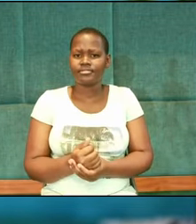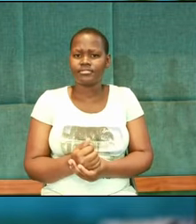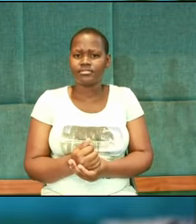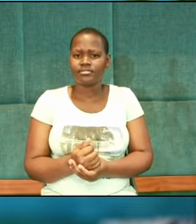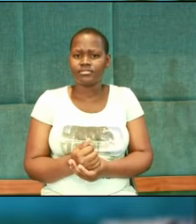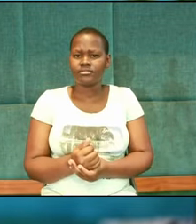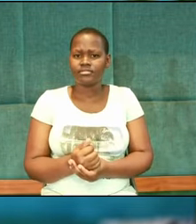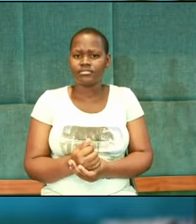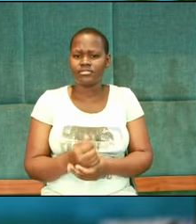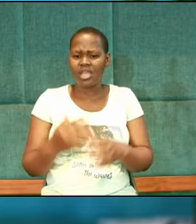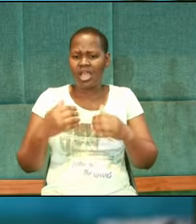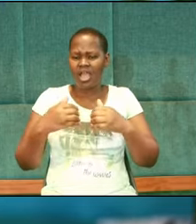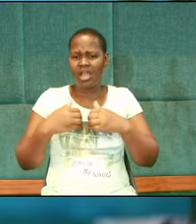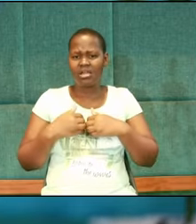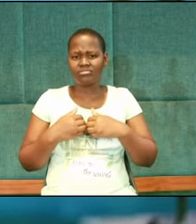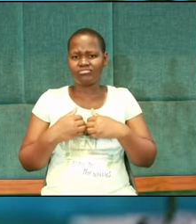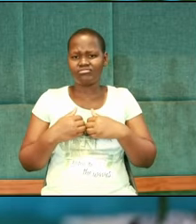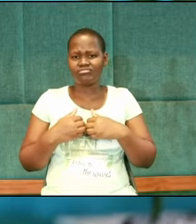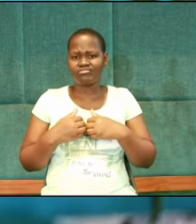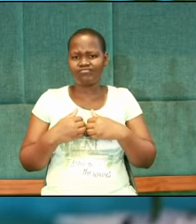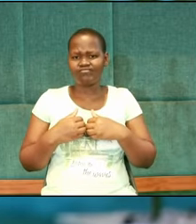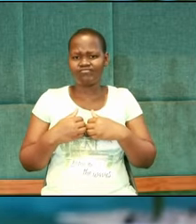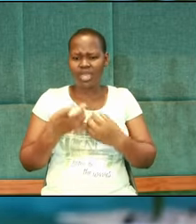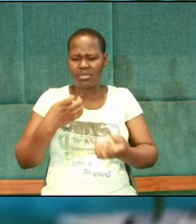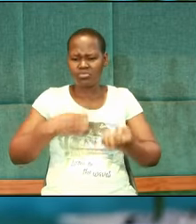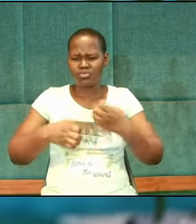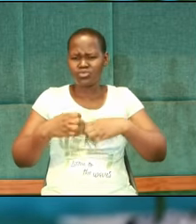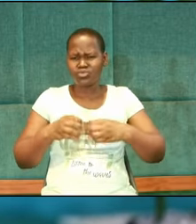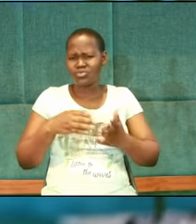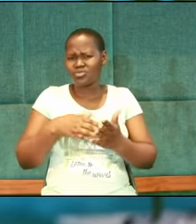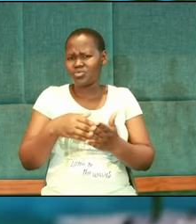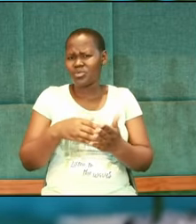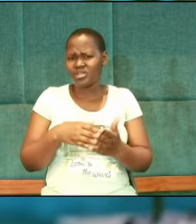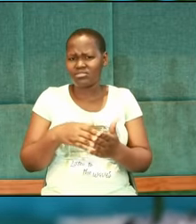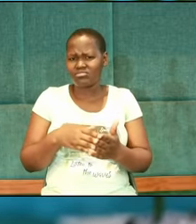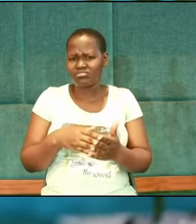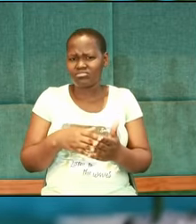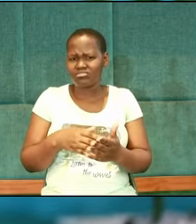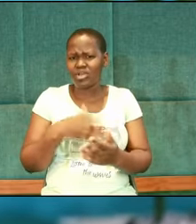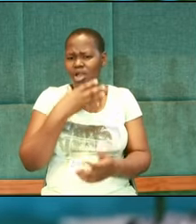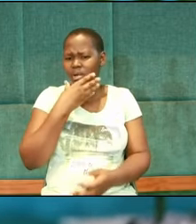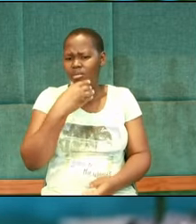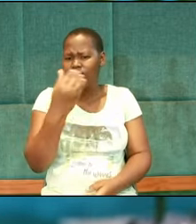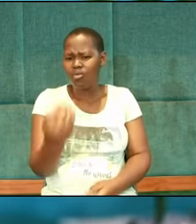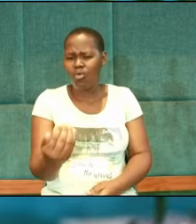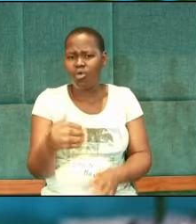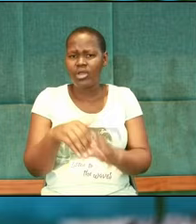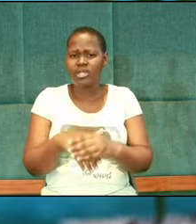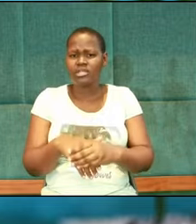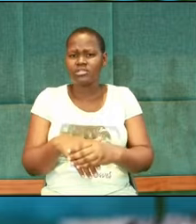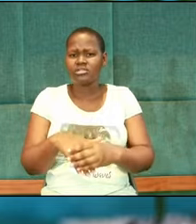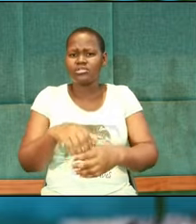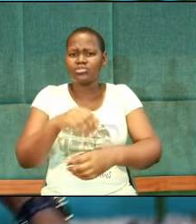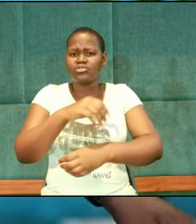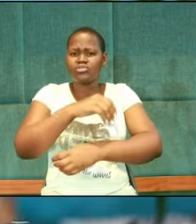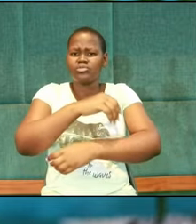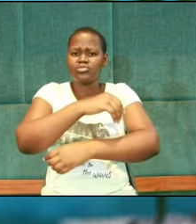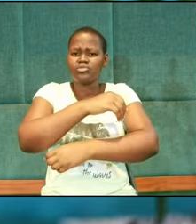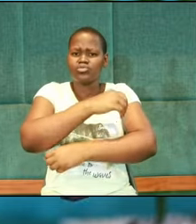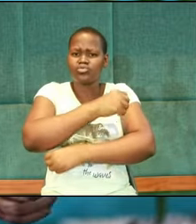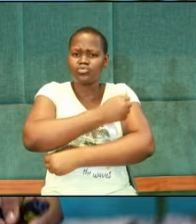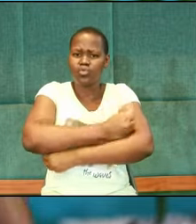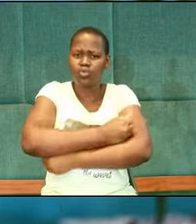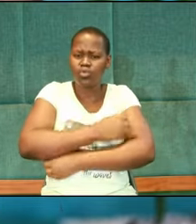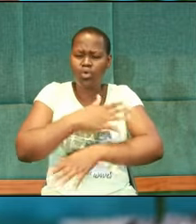That has low self-esteem. That a young boy in school is always affirming her. And her